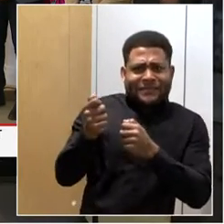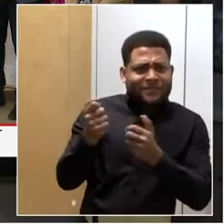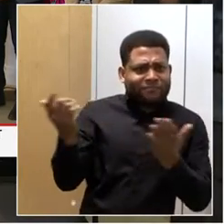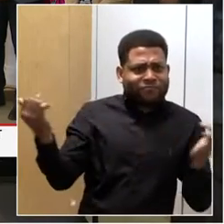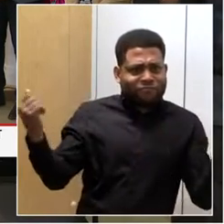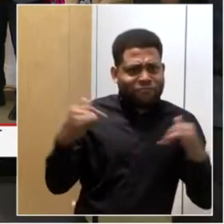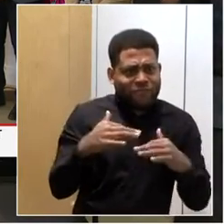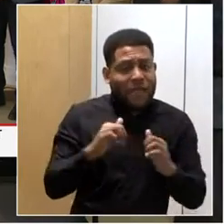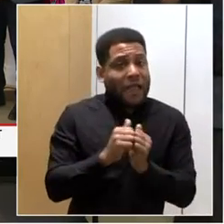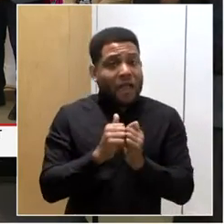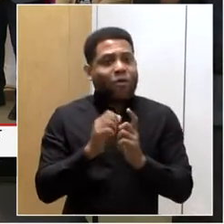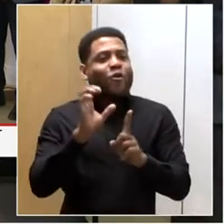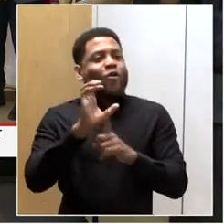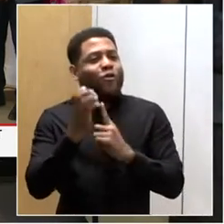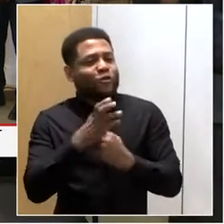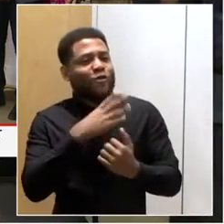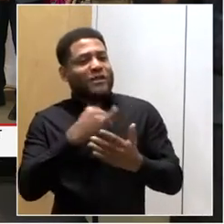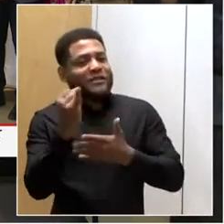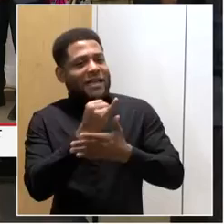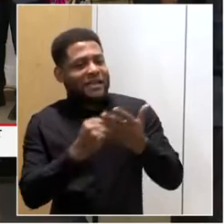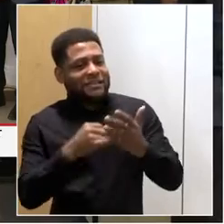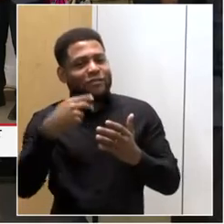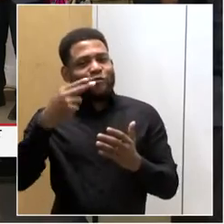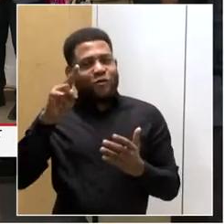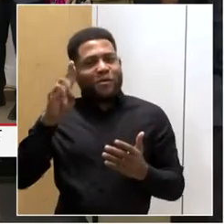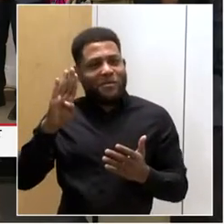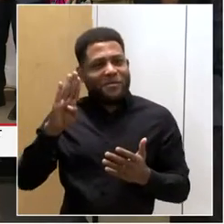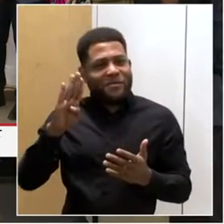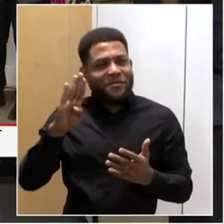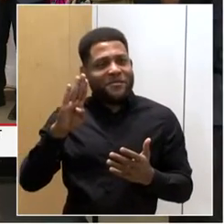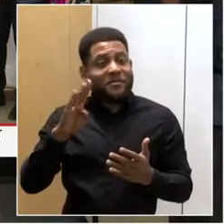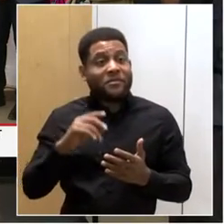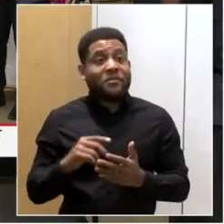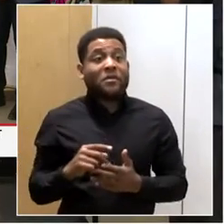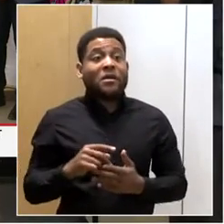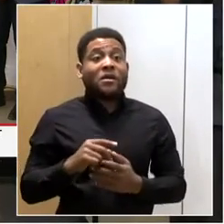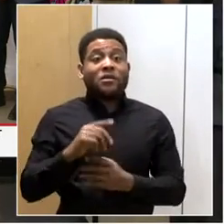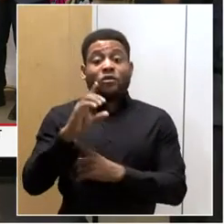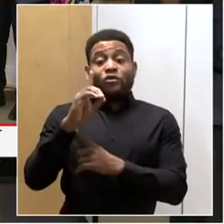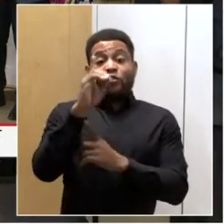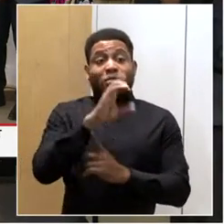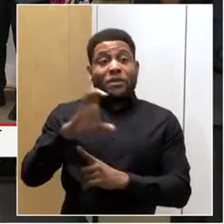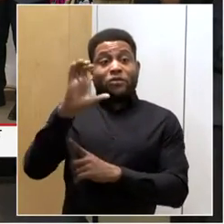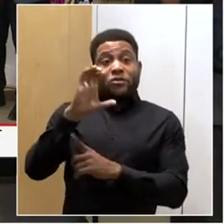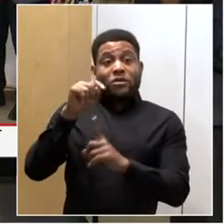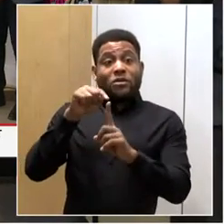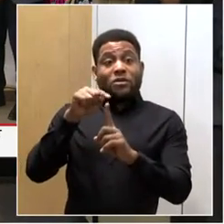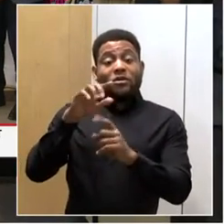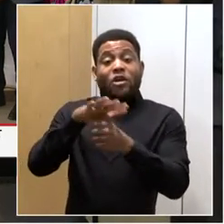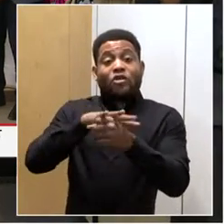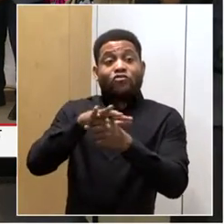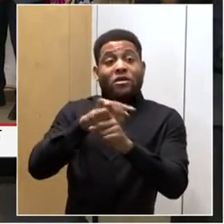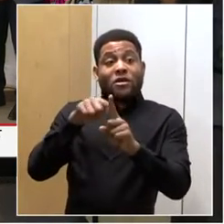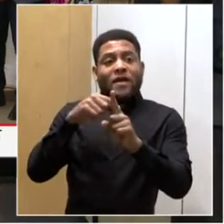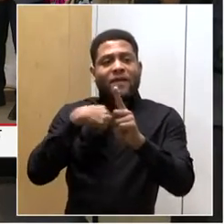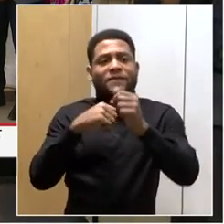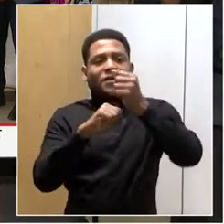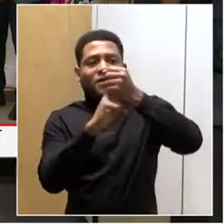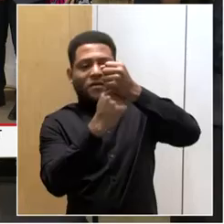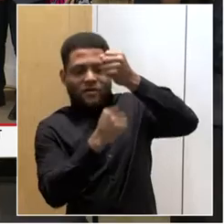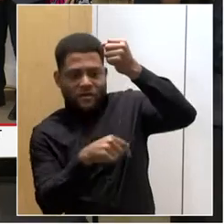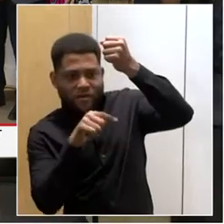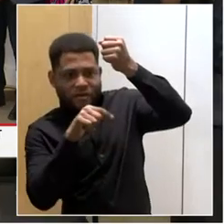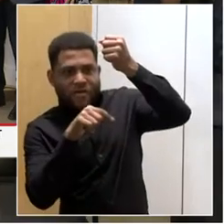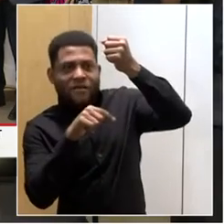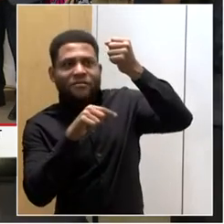and anchors south of DuPont. What an amazing area, adjacent to the brand